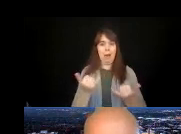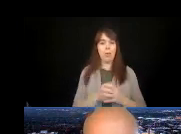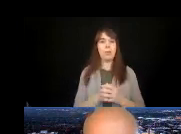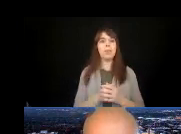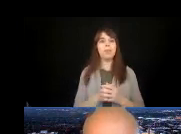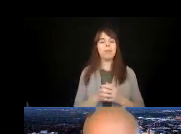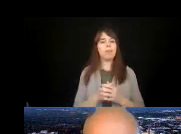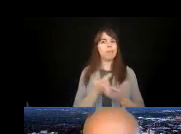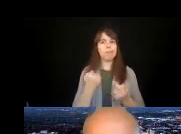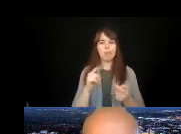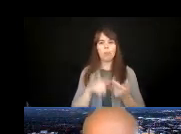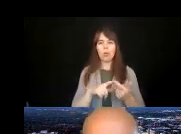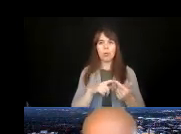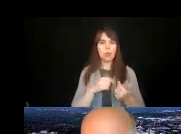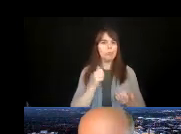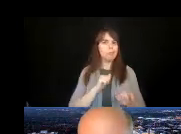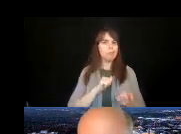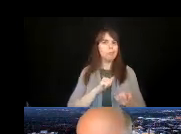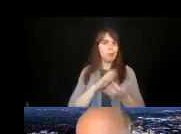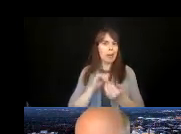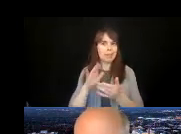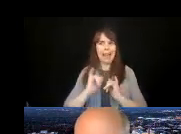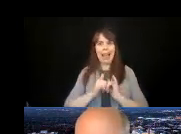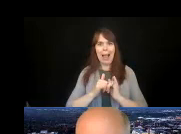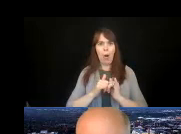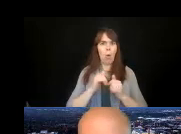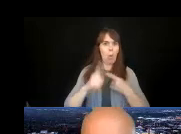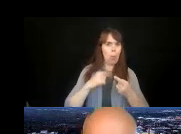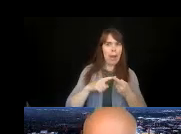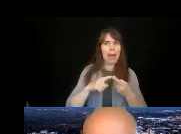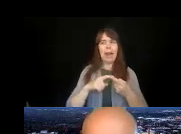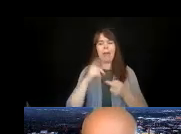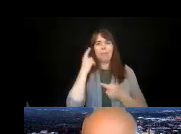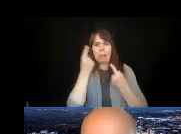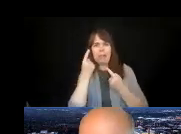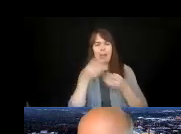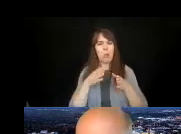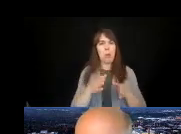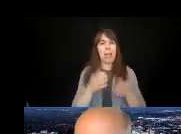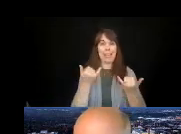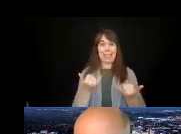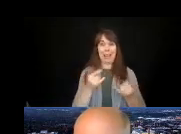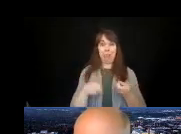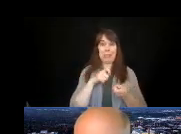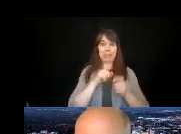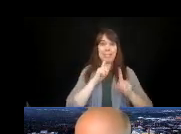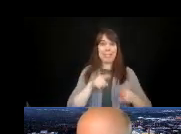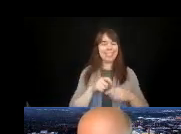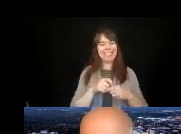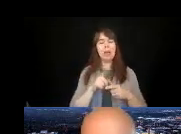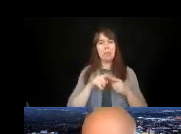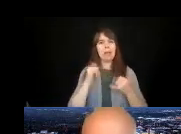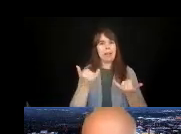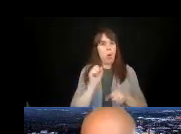to address how this might be implemented, taking into account many different factors. So I don't have an answer about when, but I think that's the general